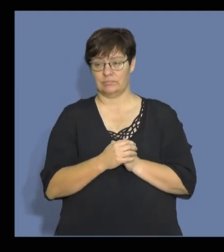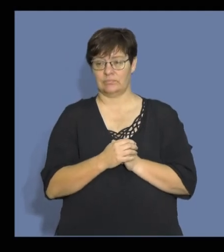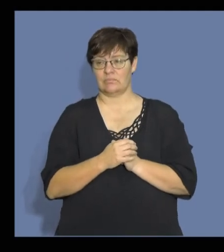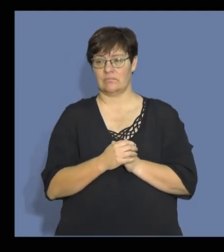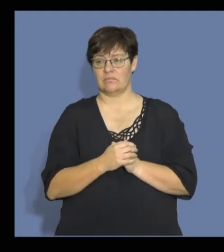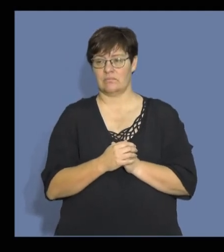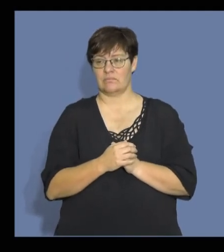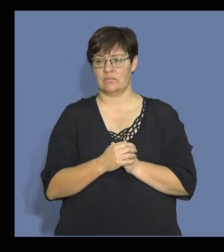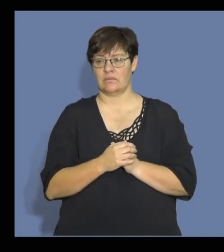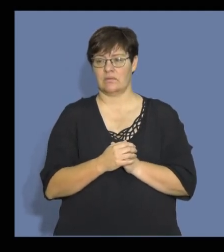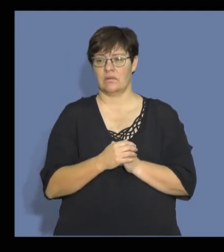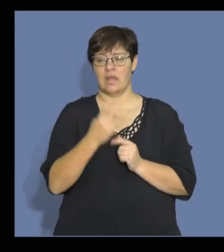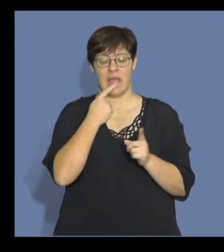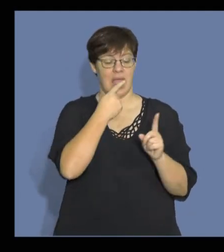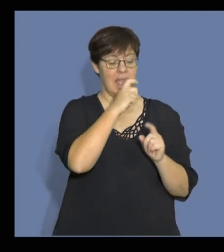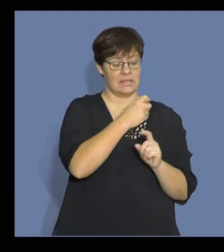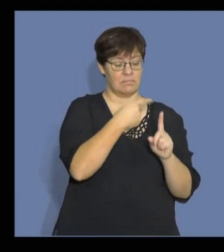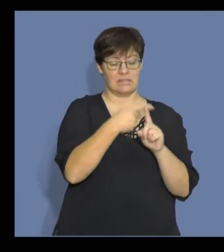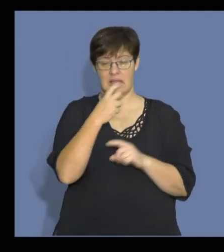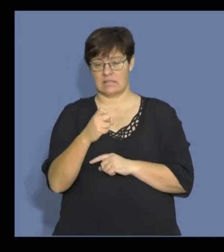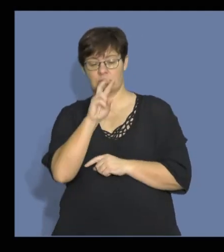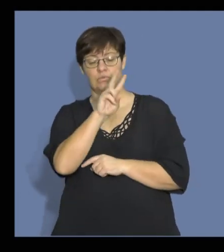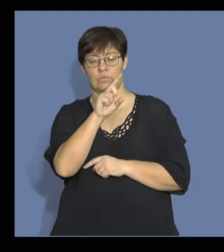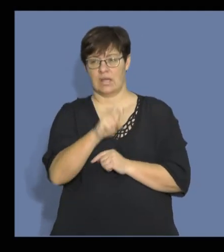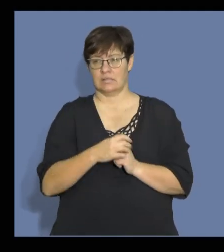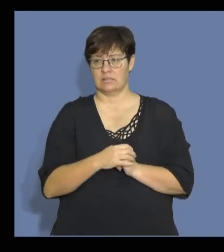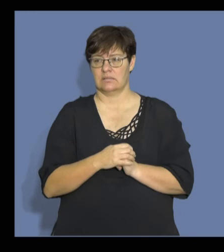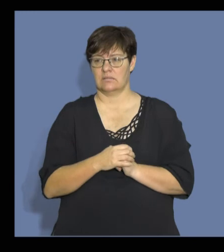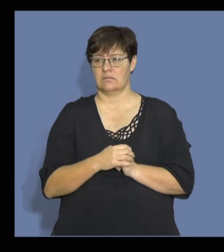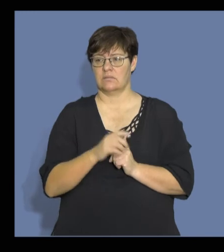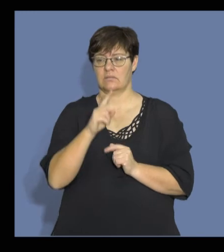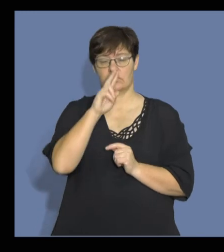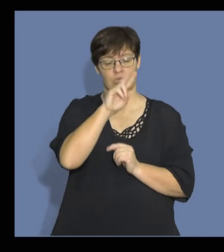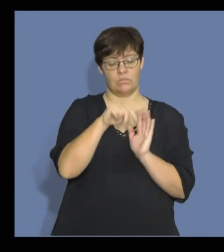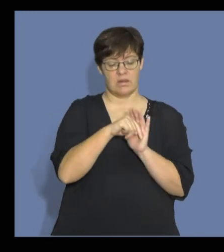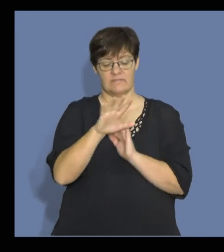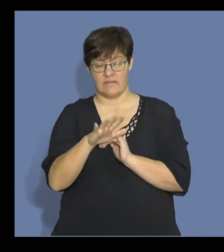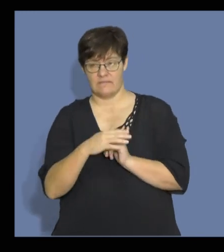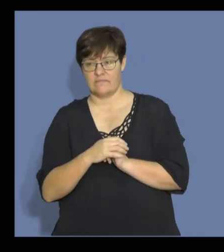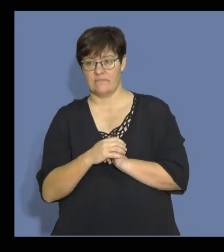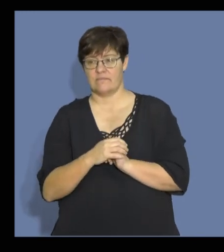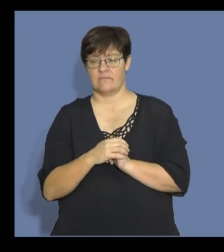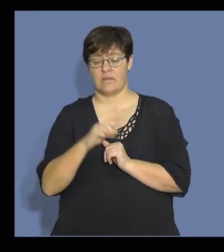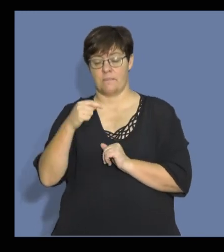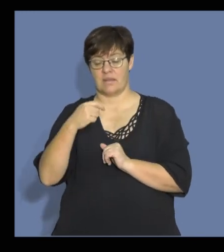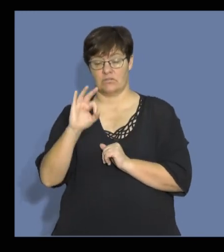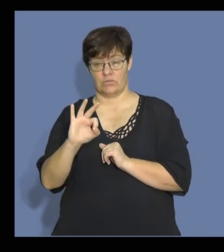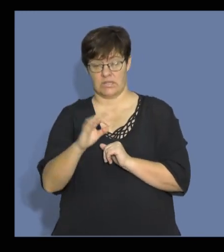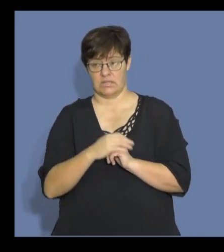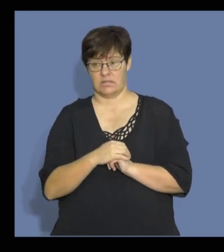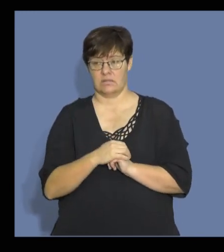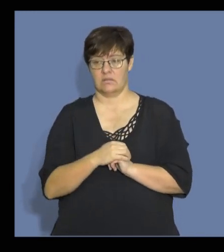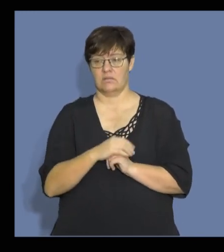going x plus x is 2x, 2 minus 5 is